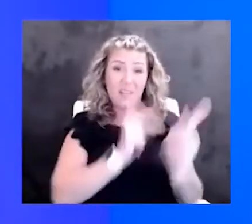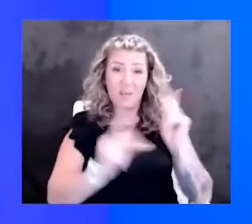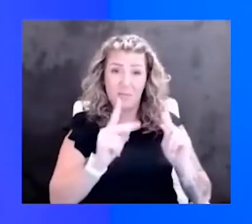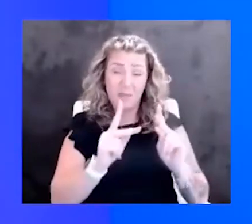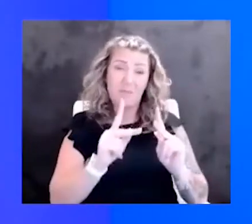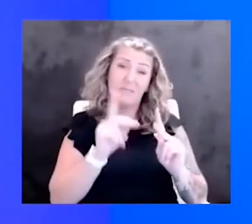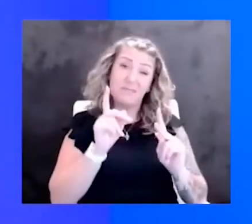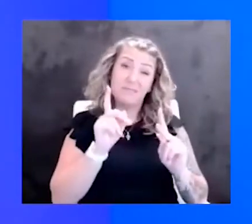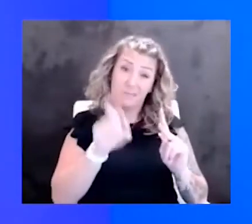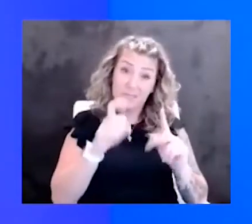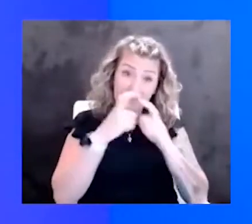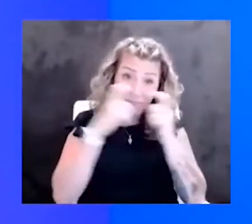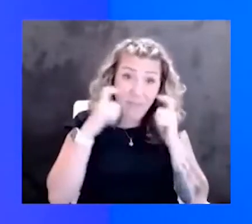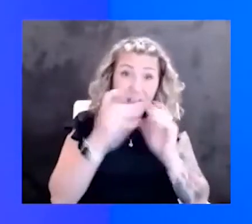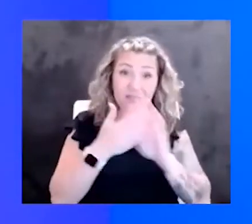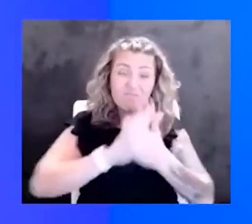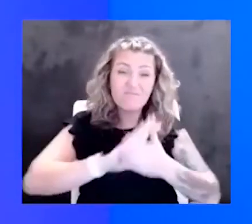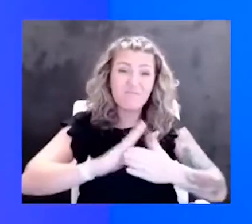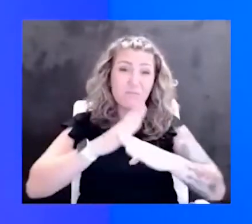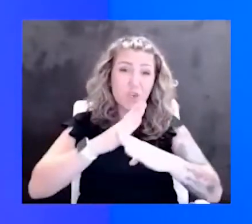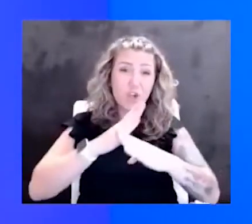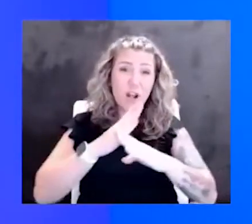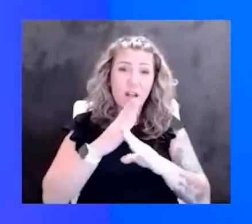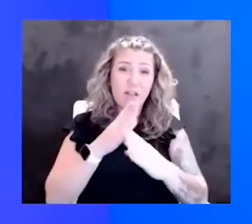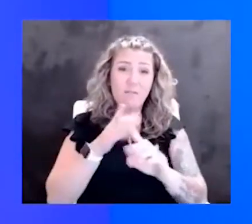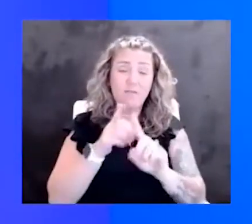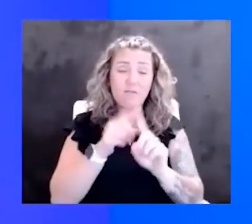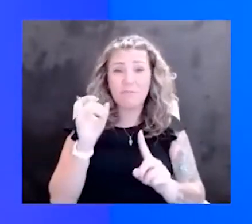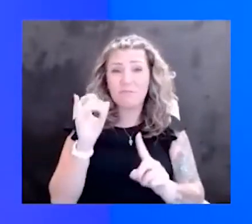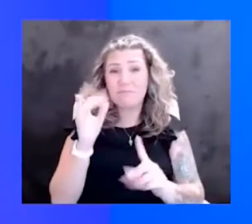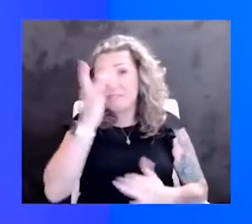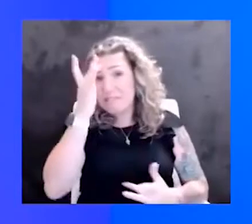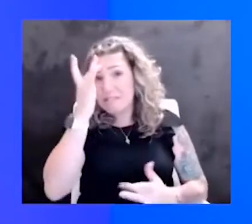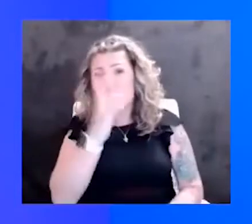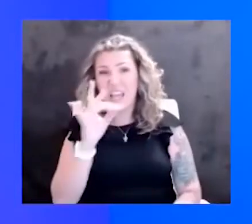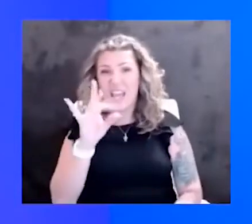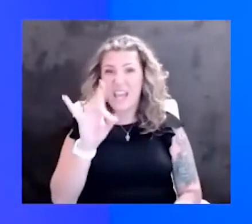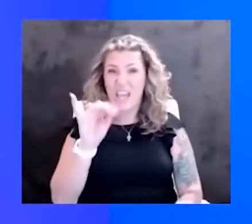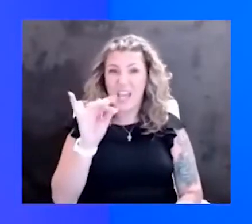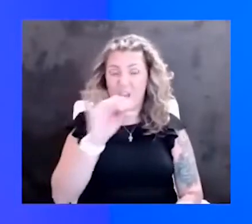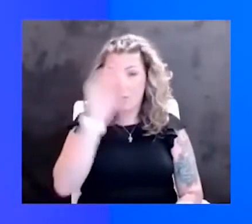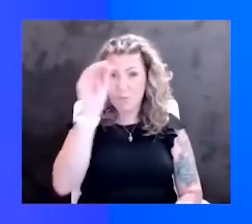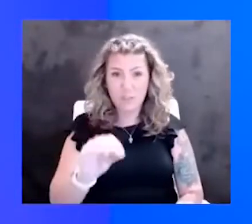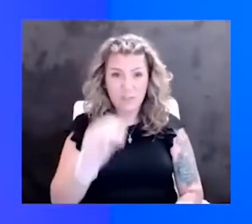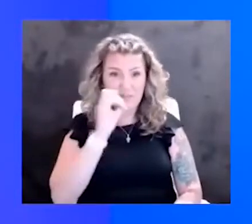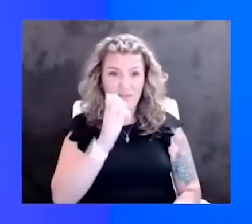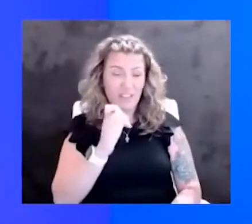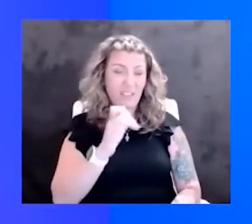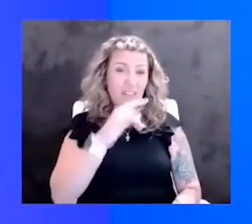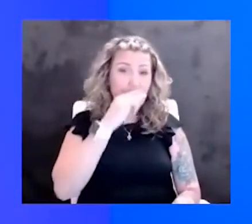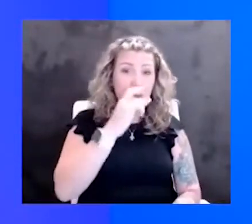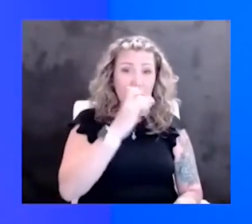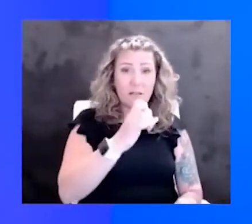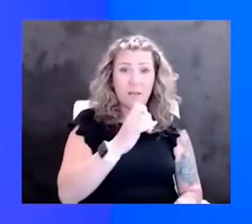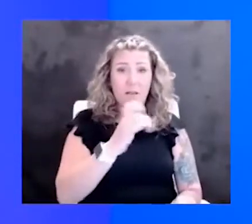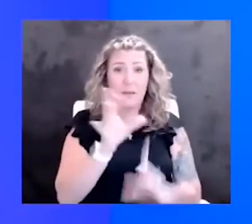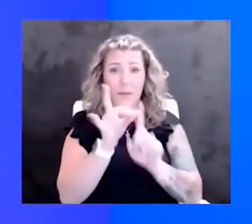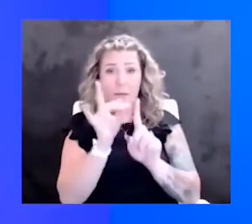ill. 80% of kids haven't caught the illness, and none of them have been vaccinated, those under 12. So mask wearing will